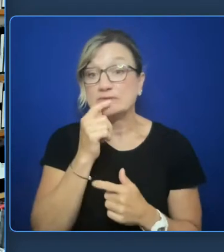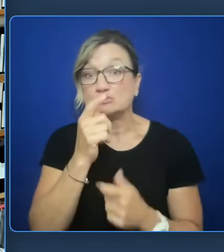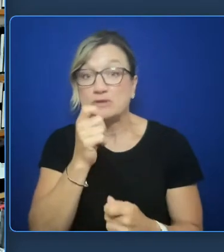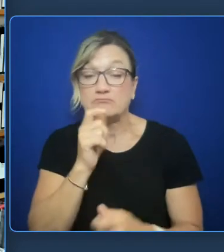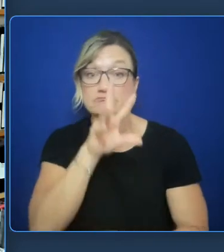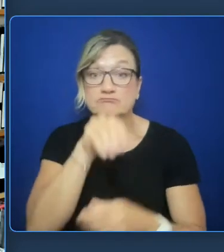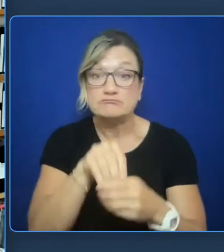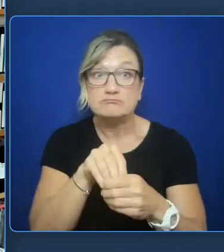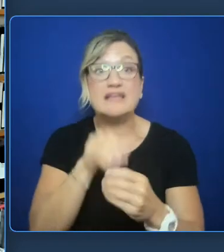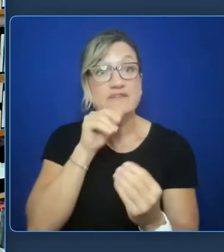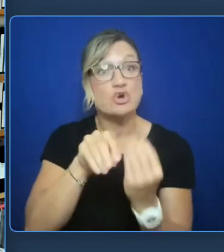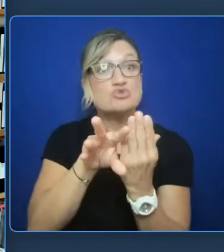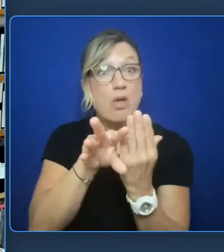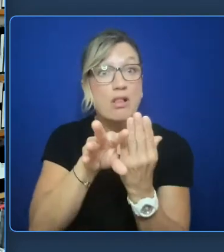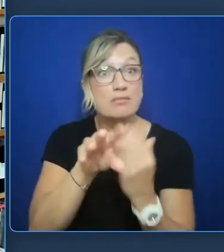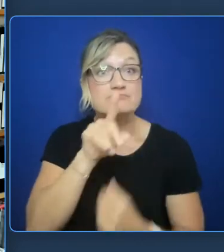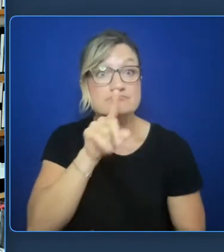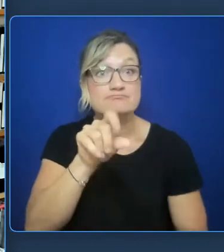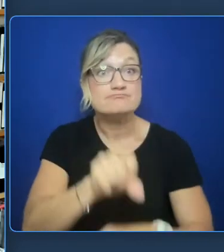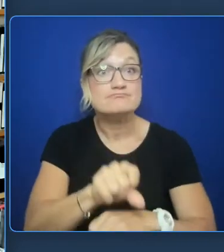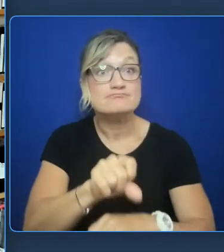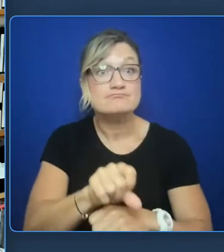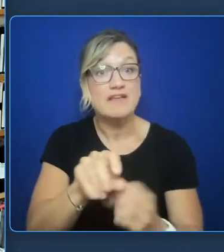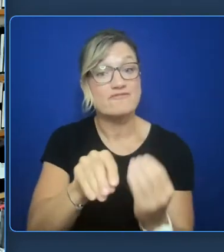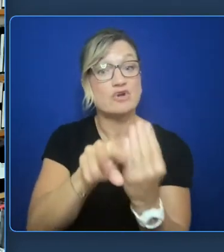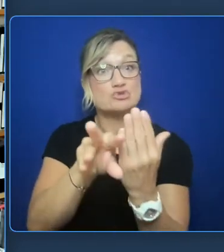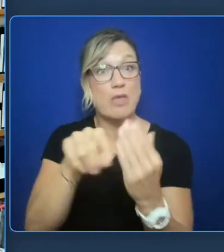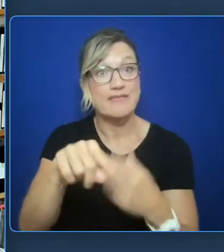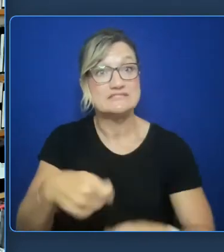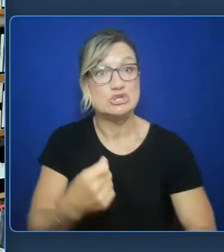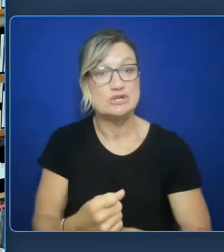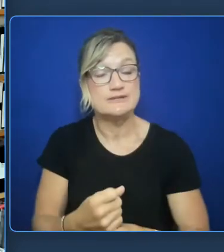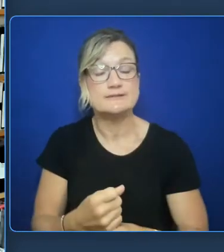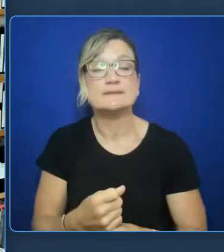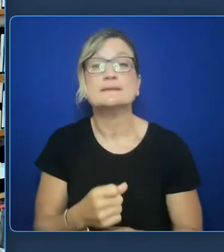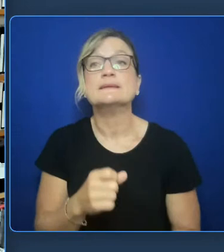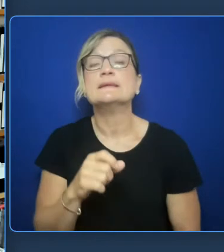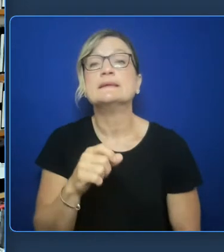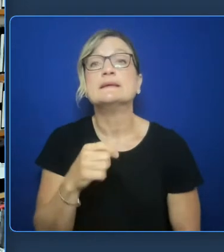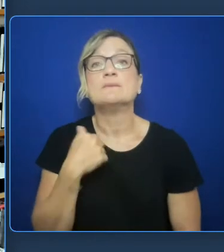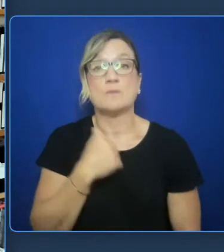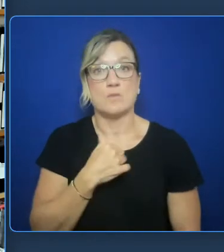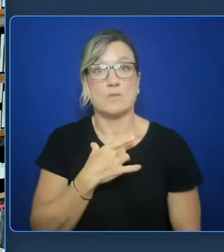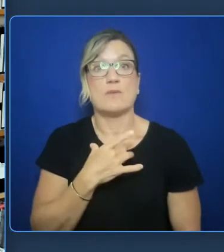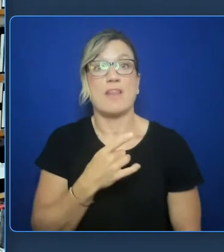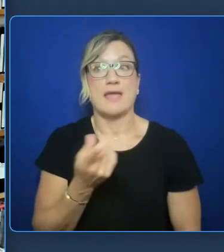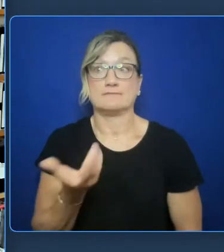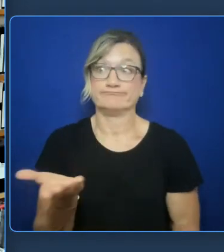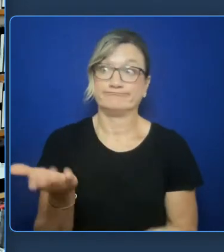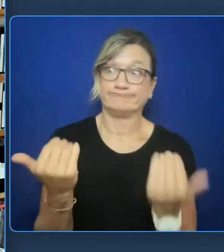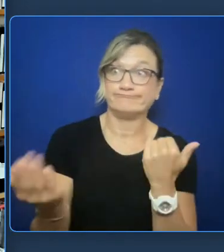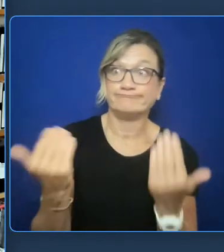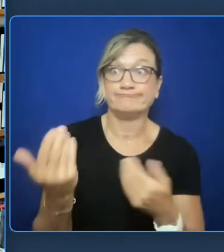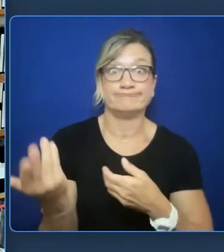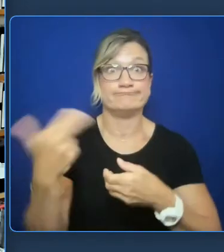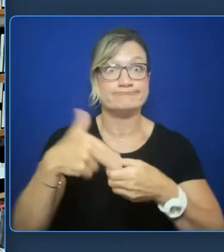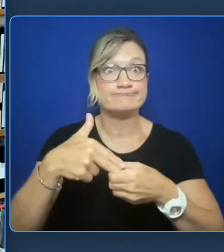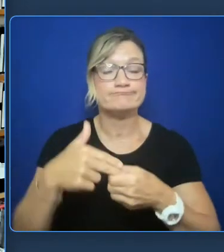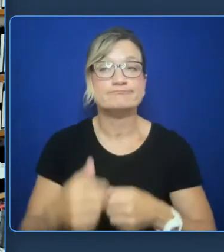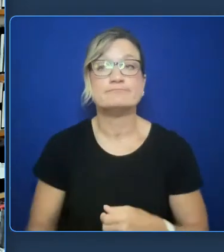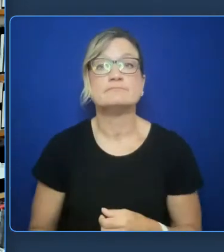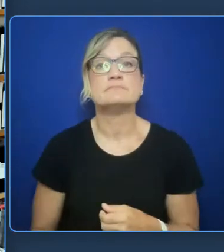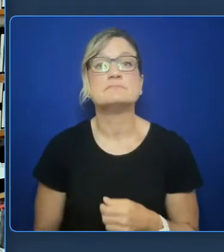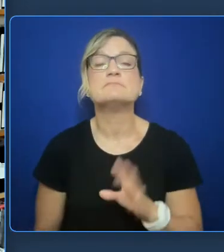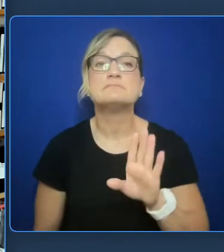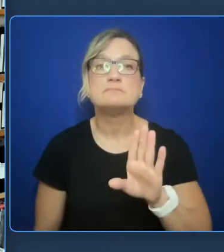take part in that, it's virtual. This time coming up, and we would love to have you as part of that.